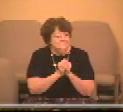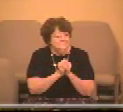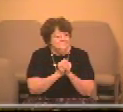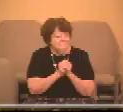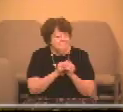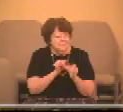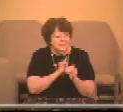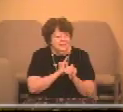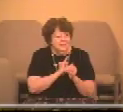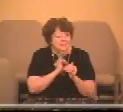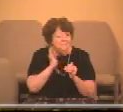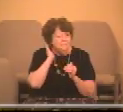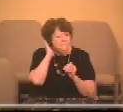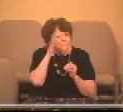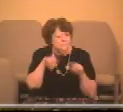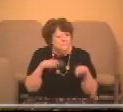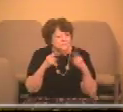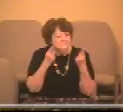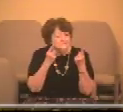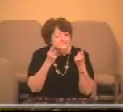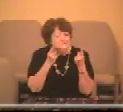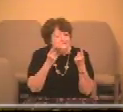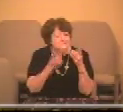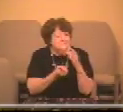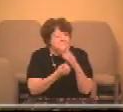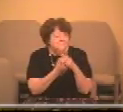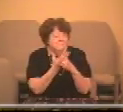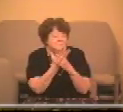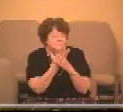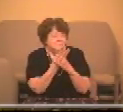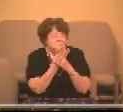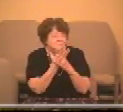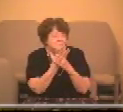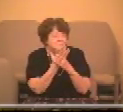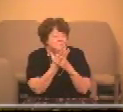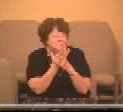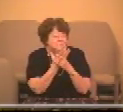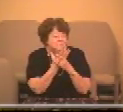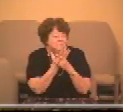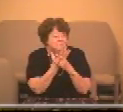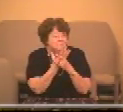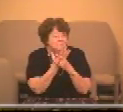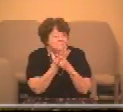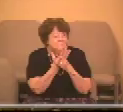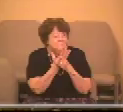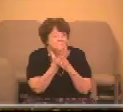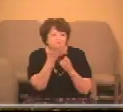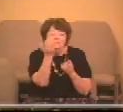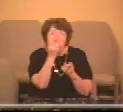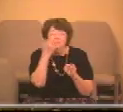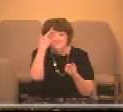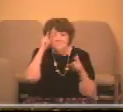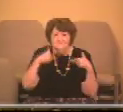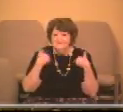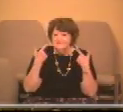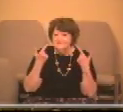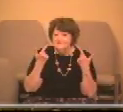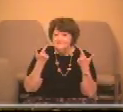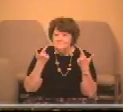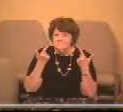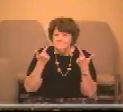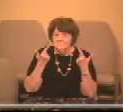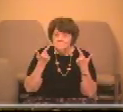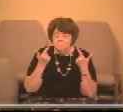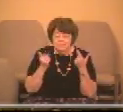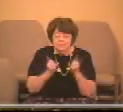I will survive. I will grow. I will grasp for life, even